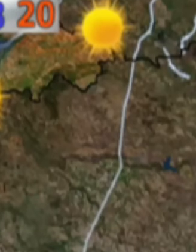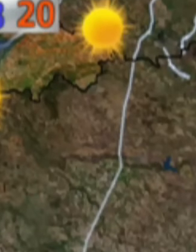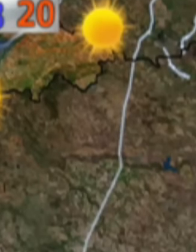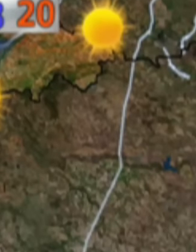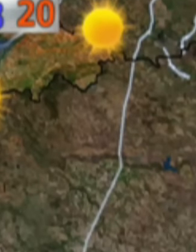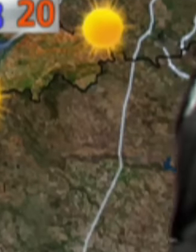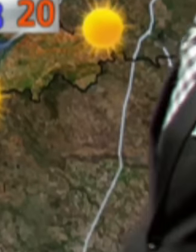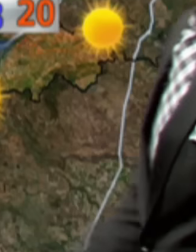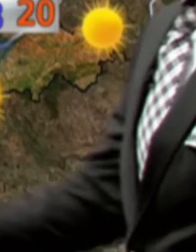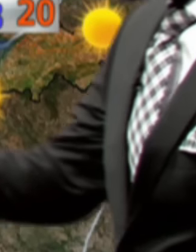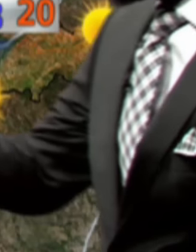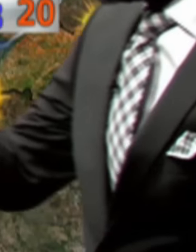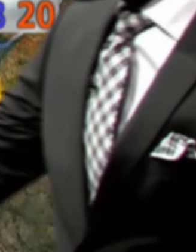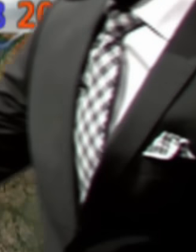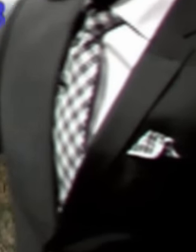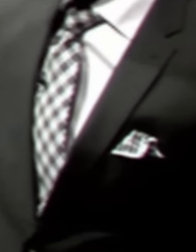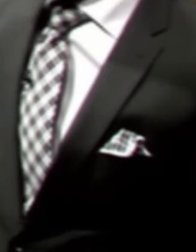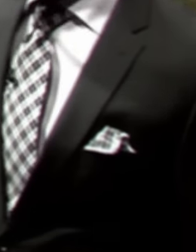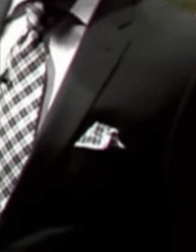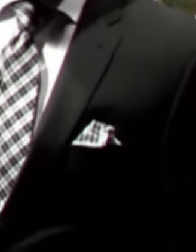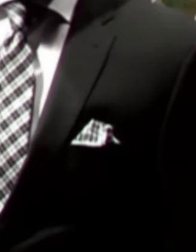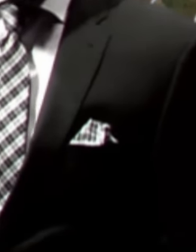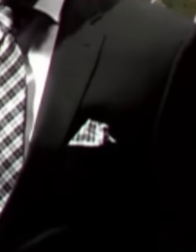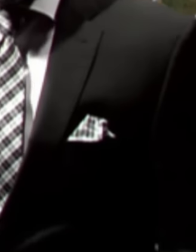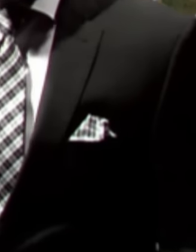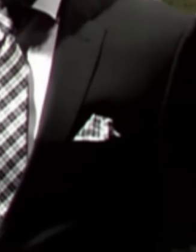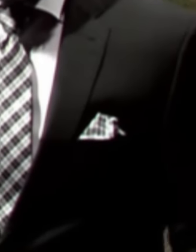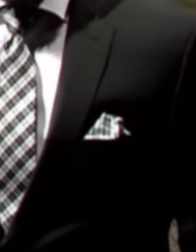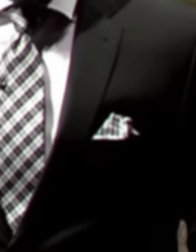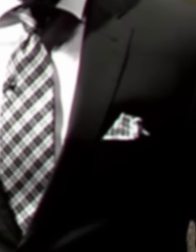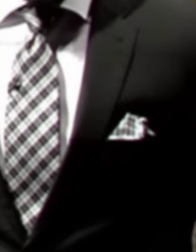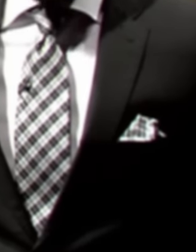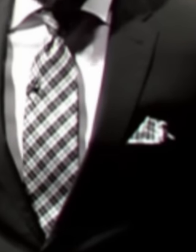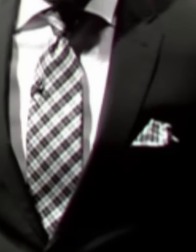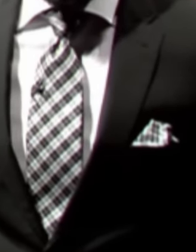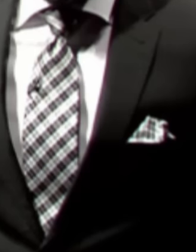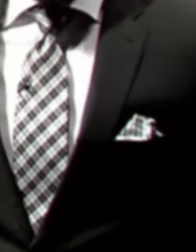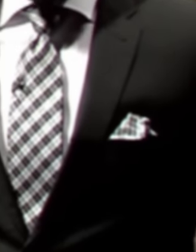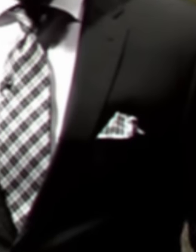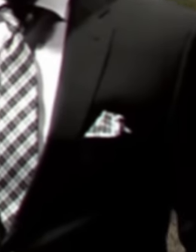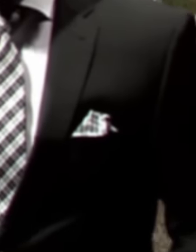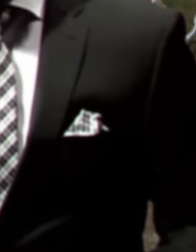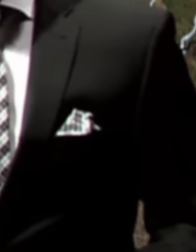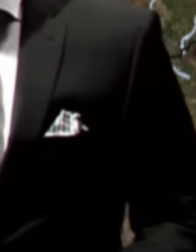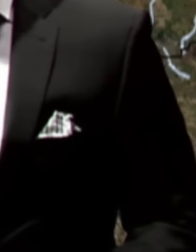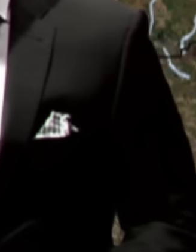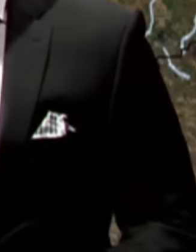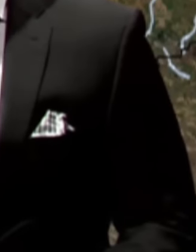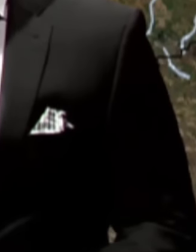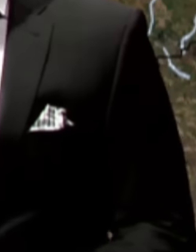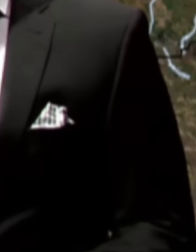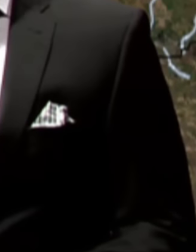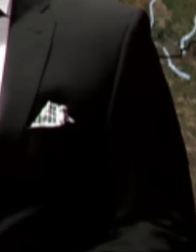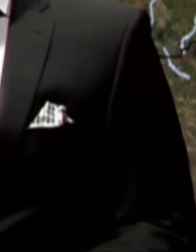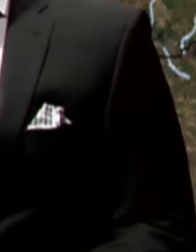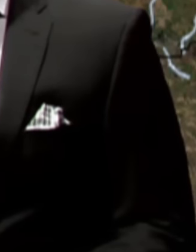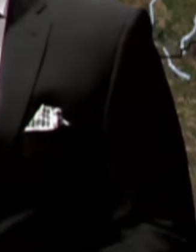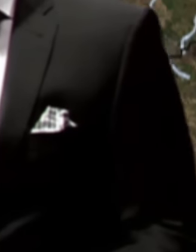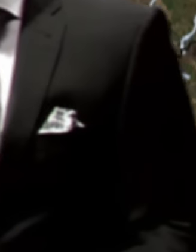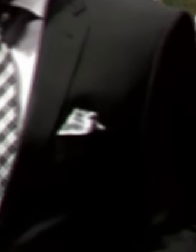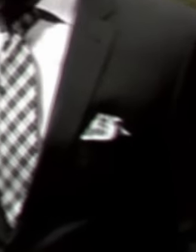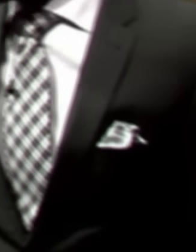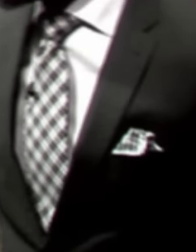fela ho saeng kae ha re shebile hona ka Ottosdal ho tla jwela ka Mafikeng ho hlokomela re khata di phama e tla iphamela fela ho mashome a mabedi a mtse medical fela ho